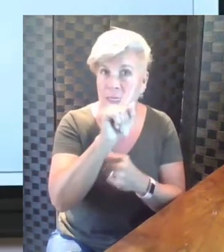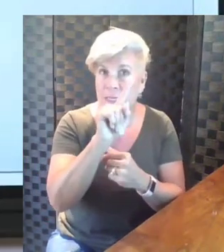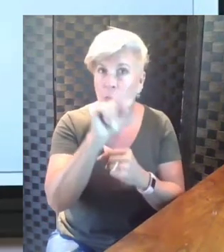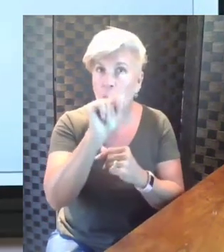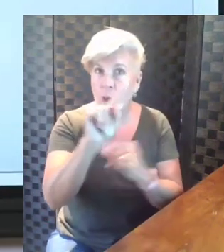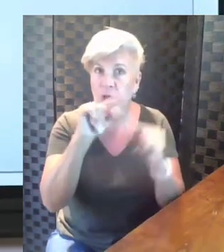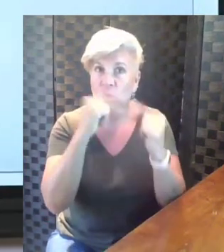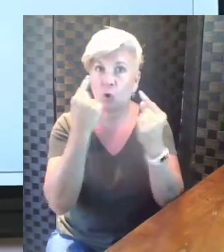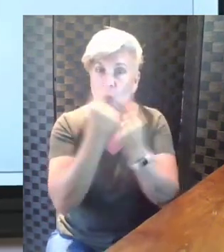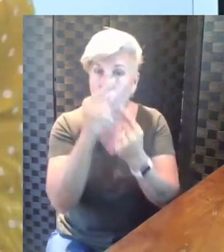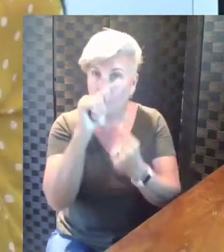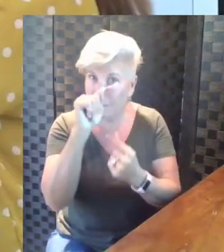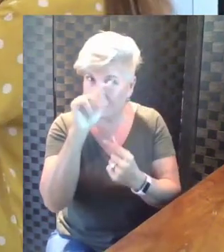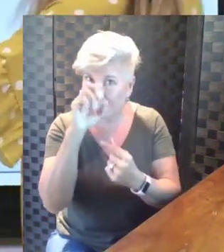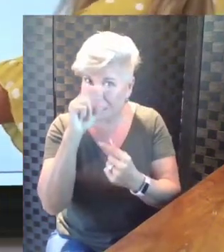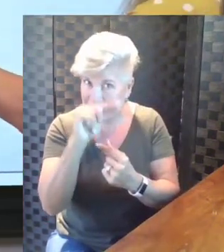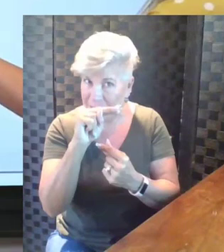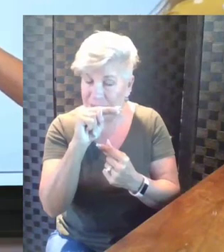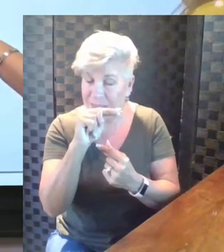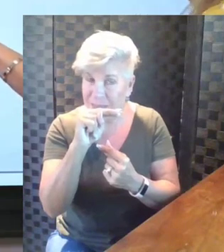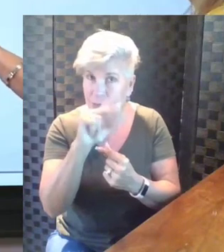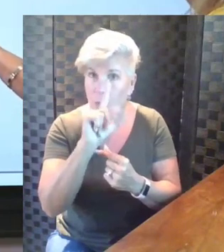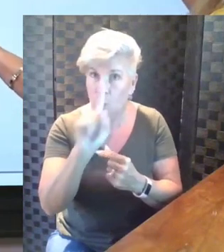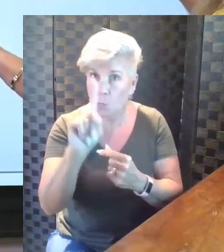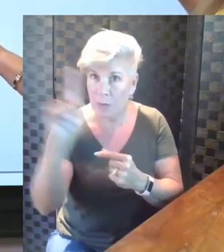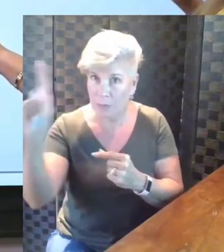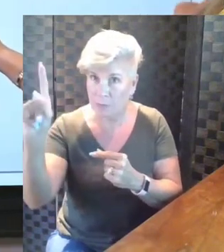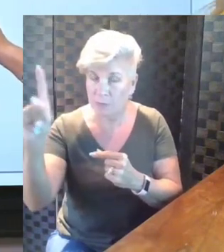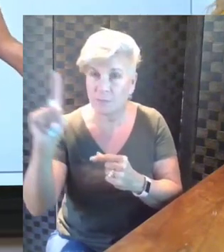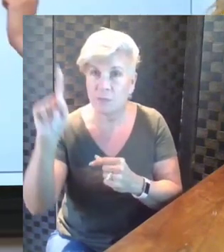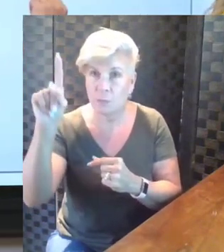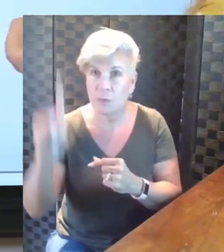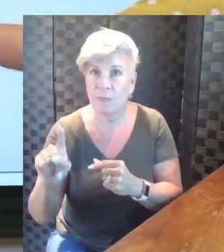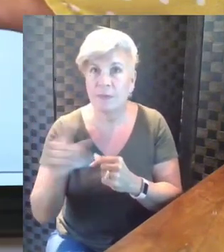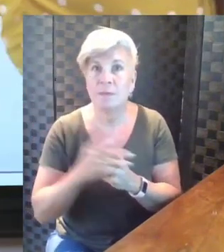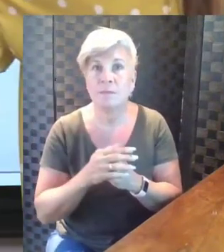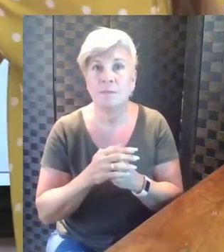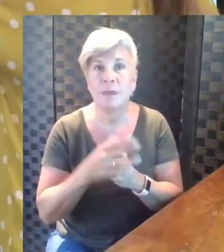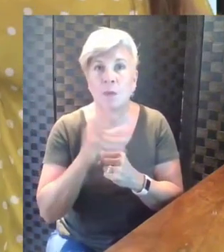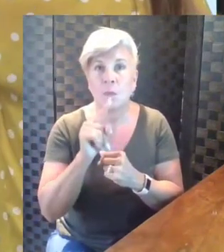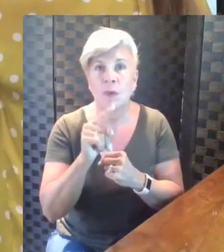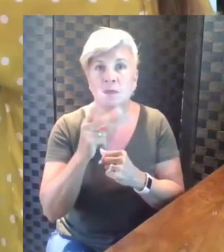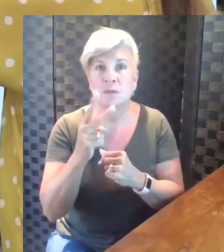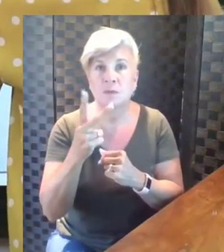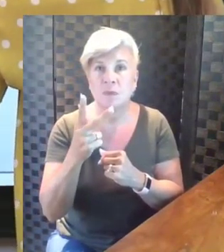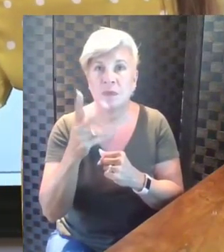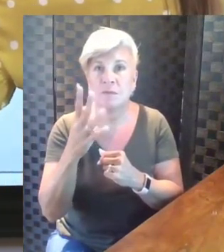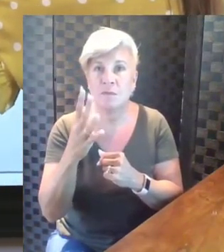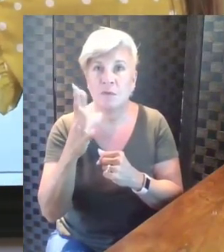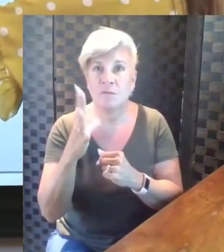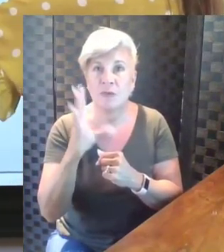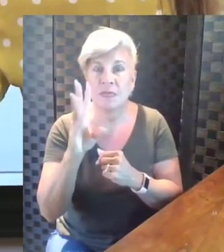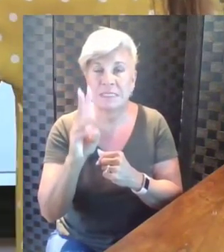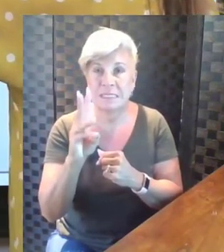And it's only one group of 10. So my 1 goes over here in the 10s place. And then I